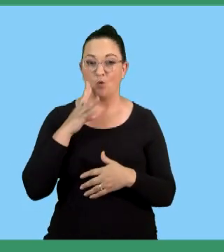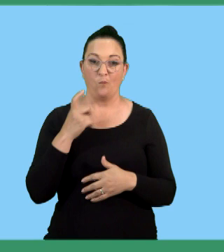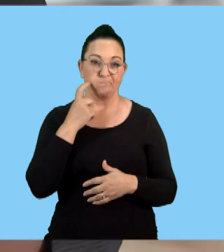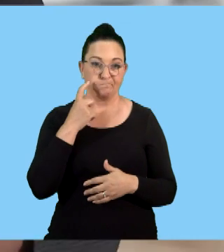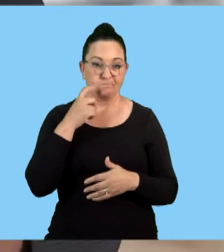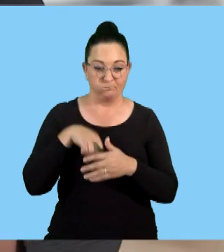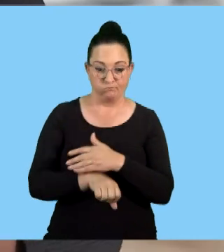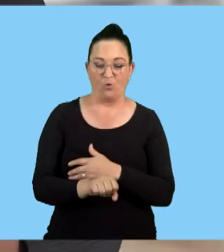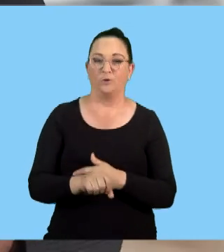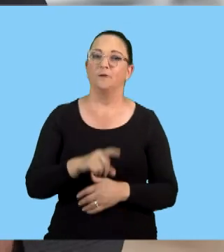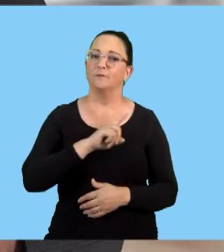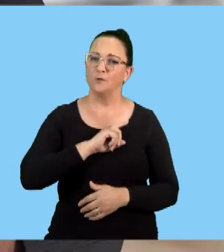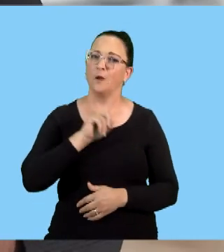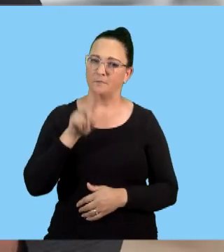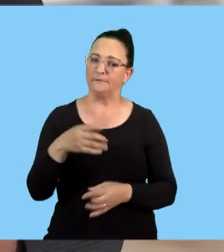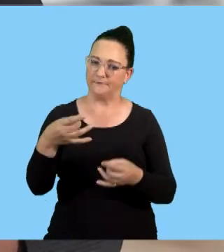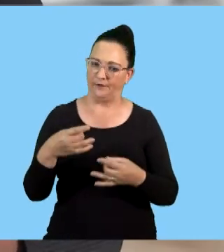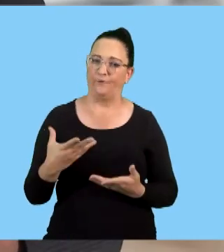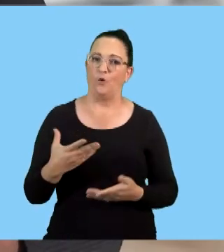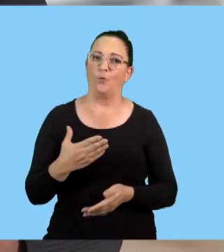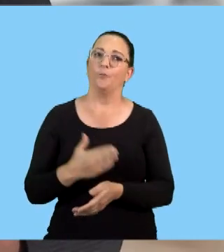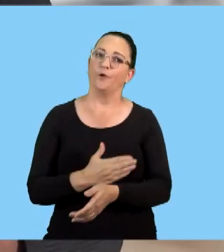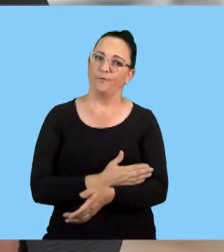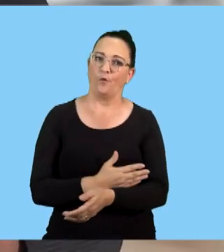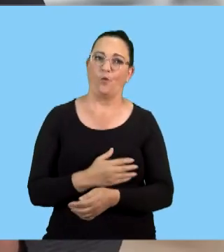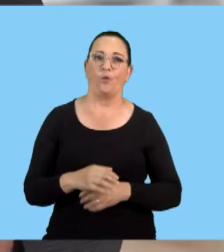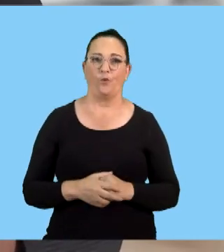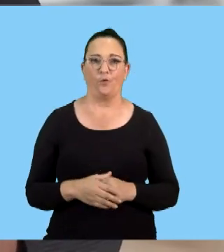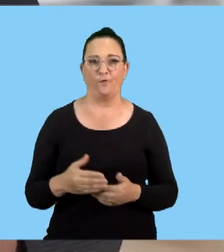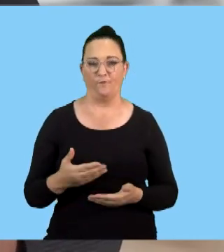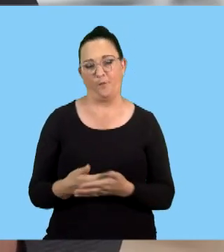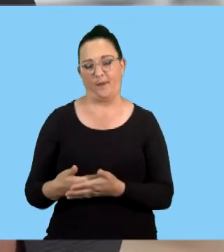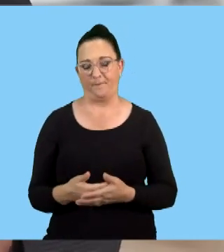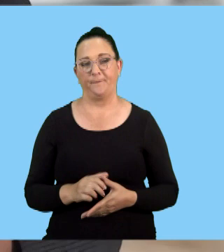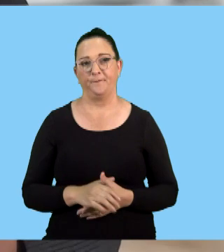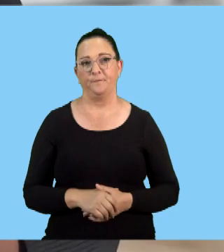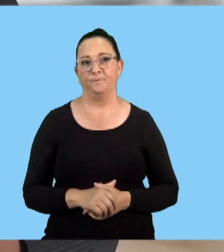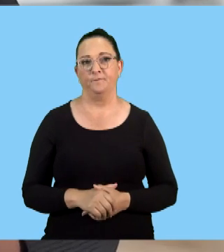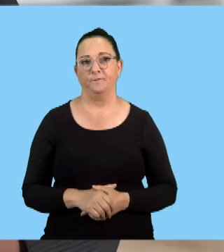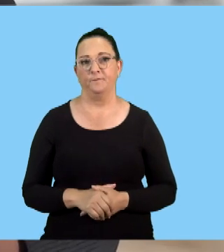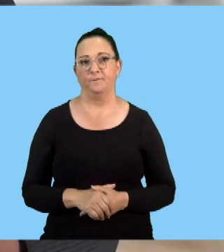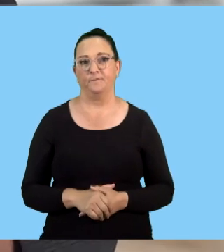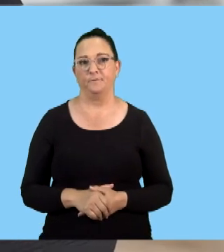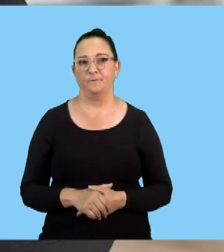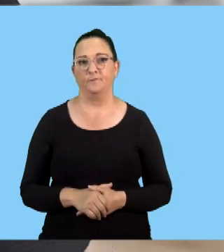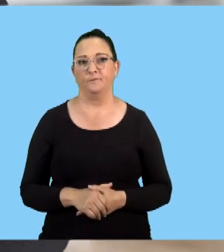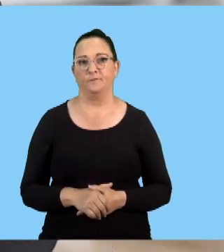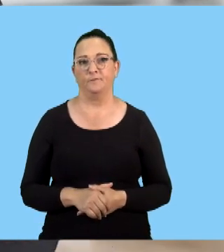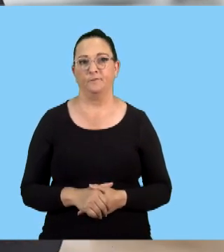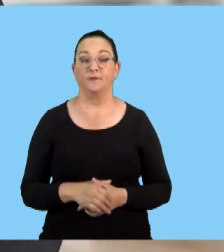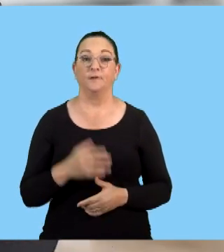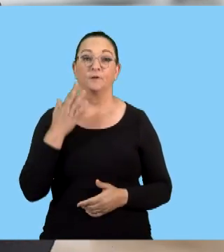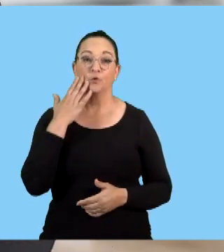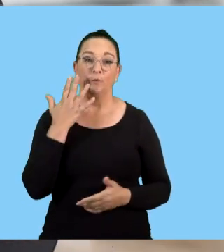employer must know, must be informed prior to that date. Right, and then now when you are ending